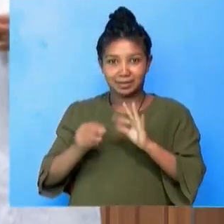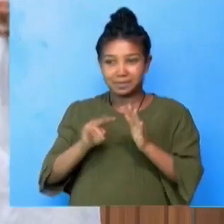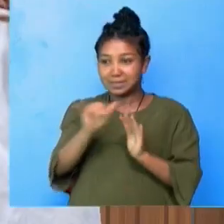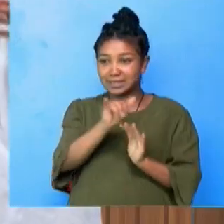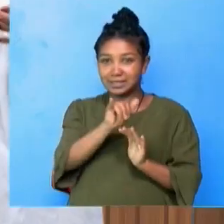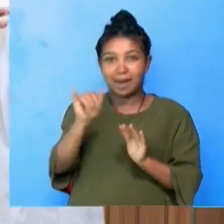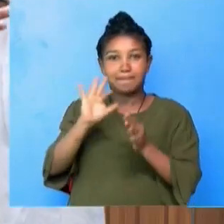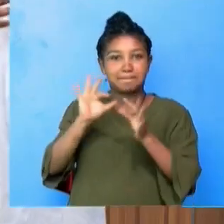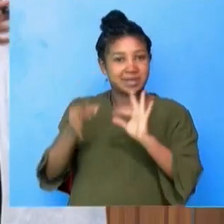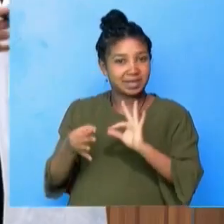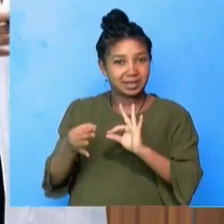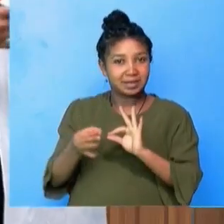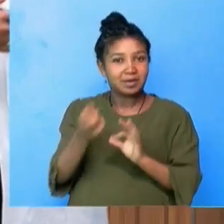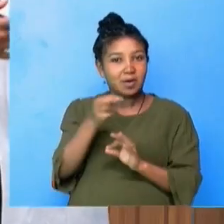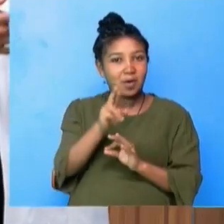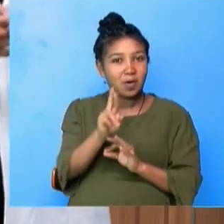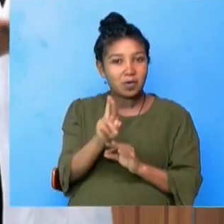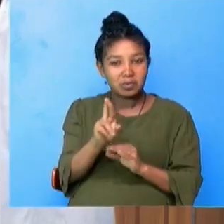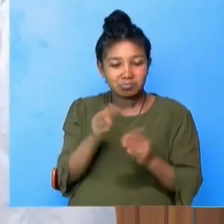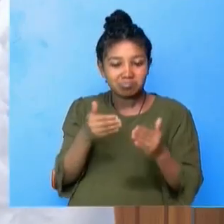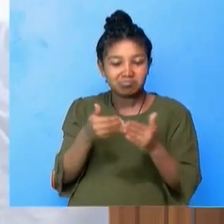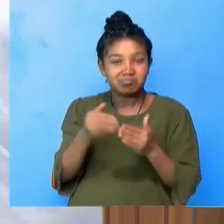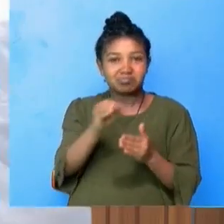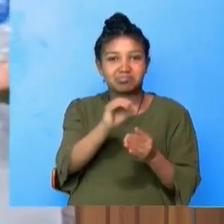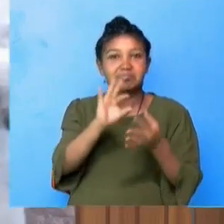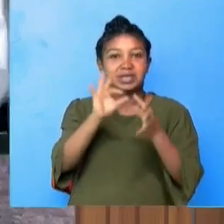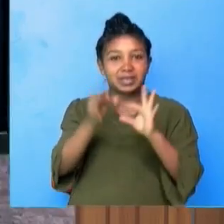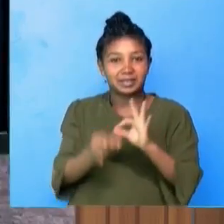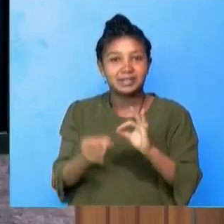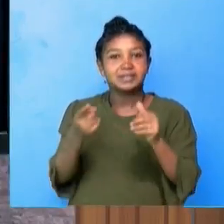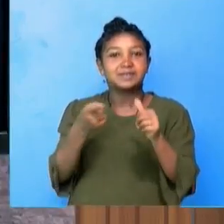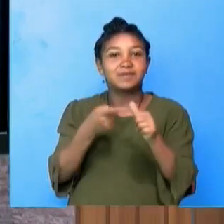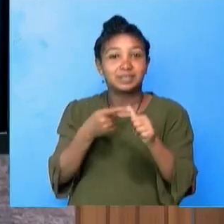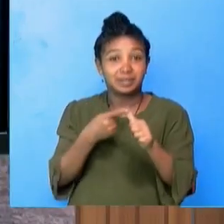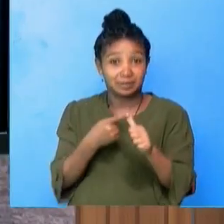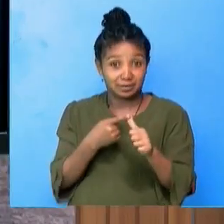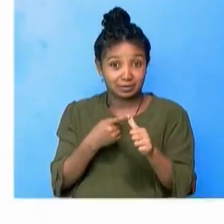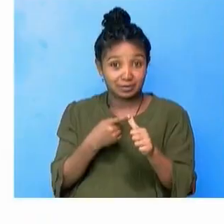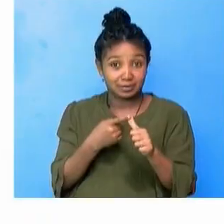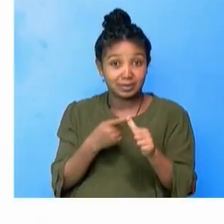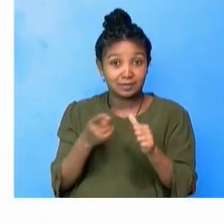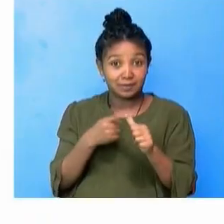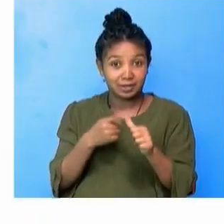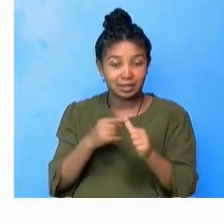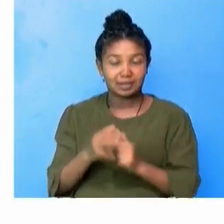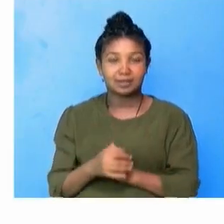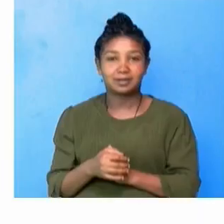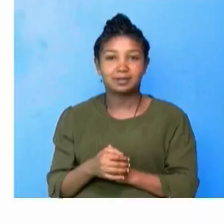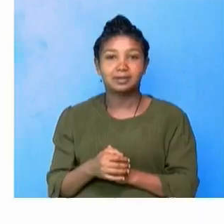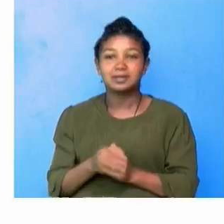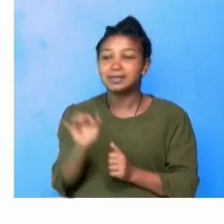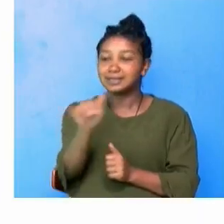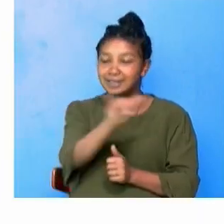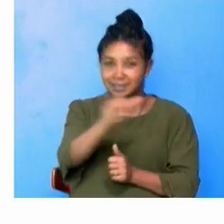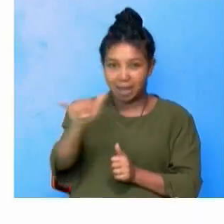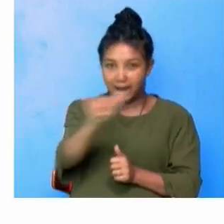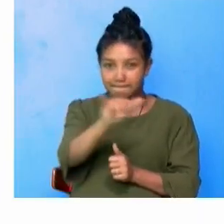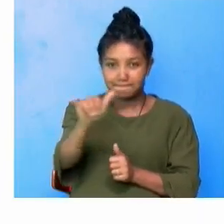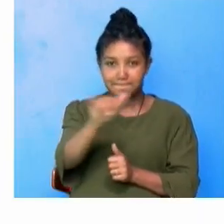same meaning or close meaning. So the first thing, when we start the same